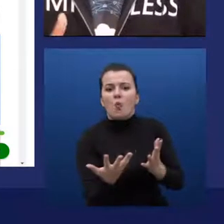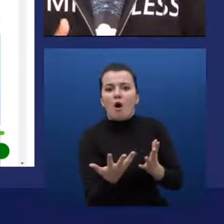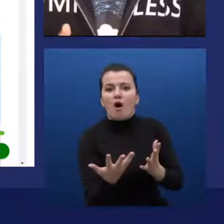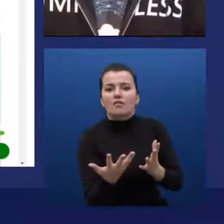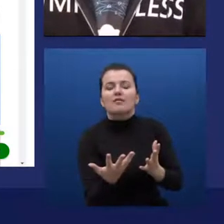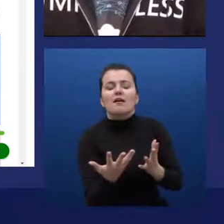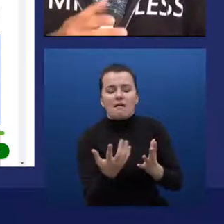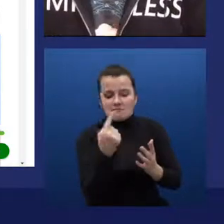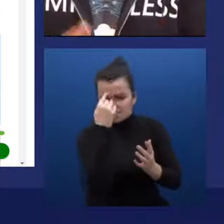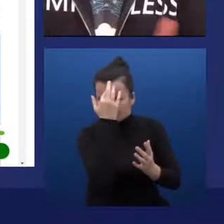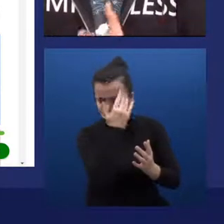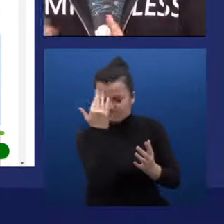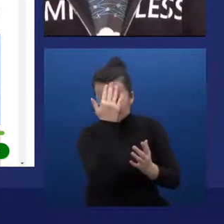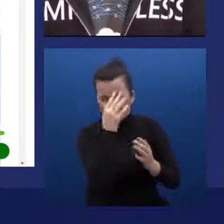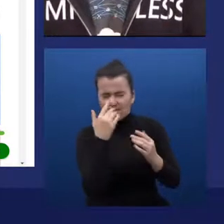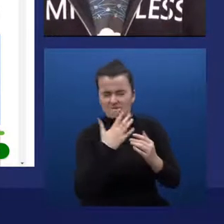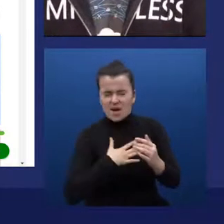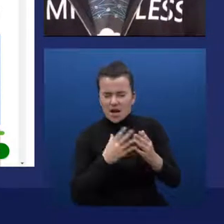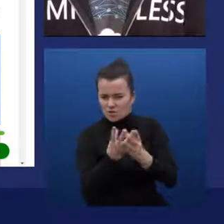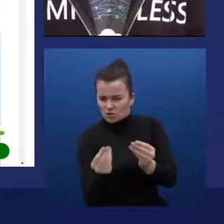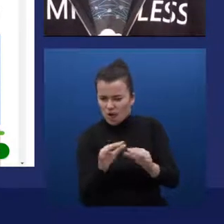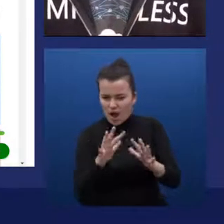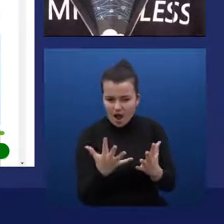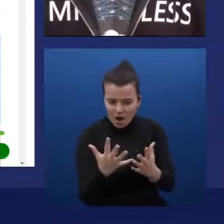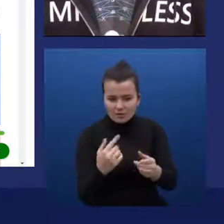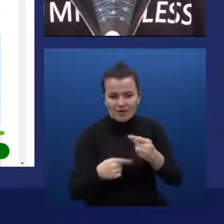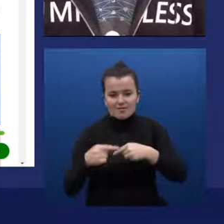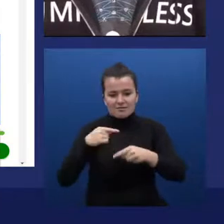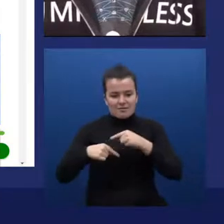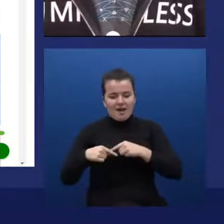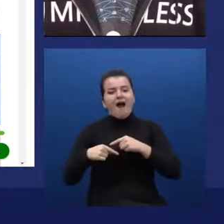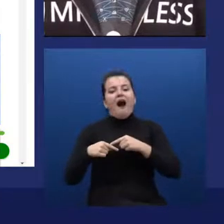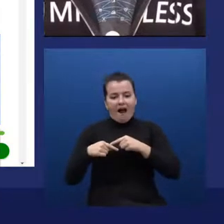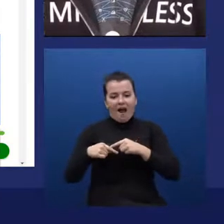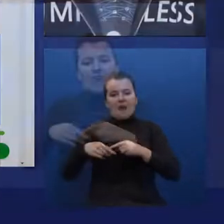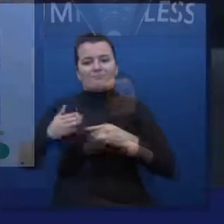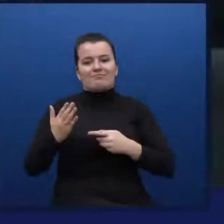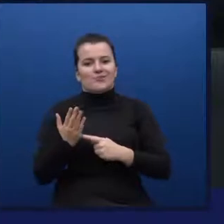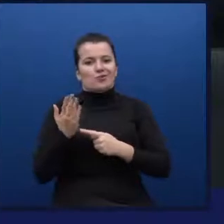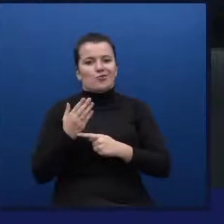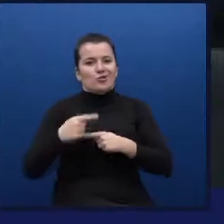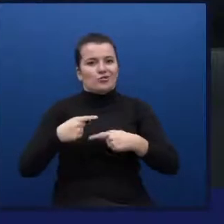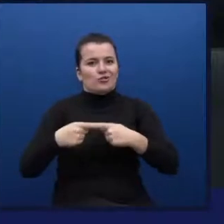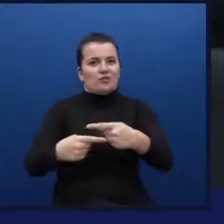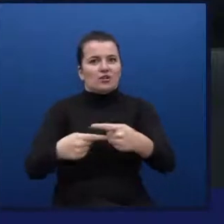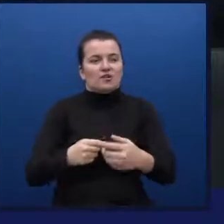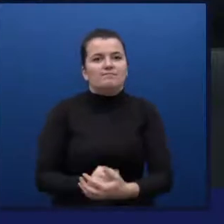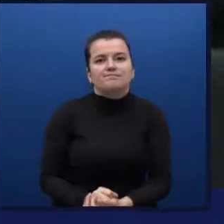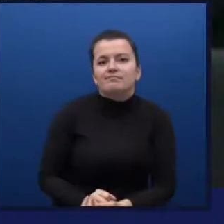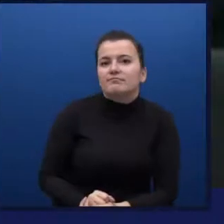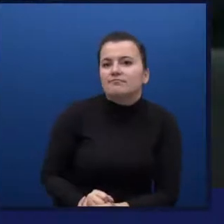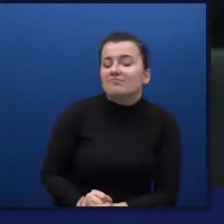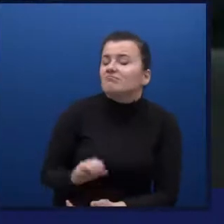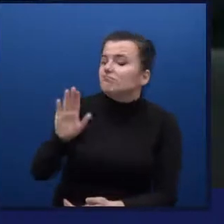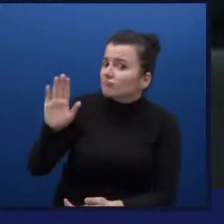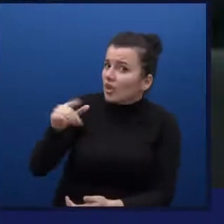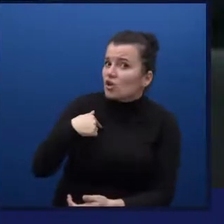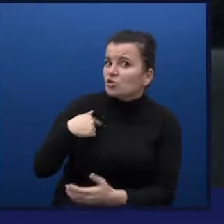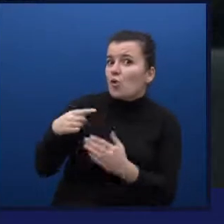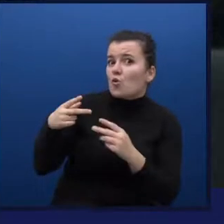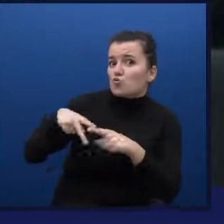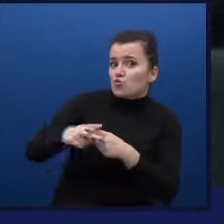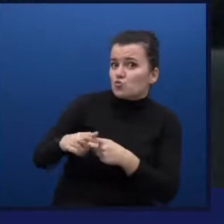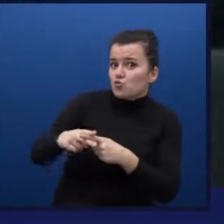achieve in your proof of concept and then quickly going to production. So actually, in this case, the tool is not so much advanced in